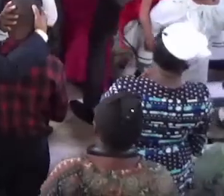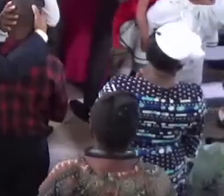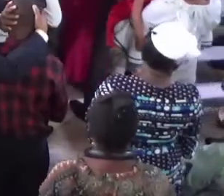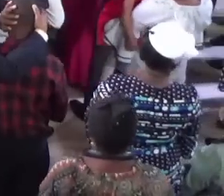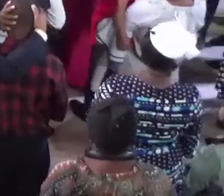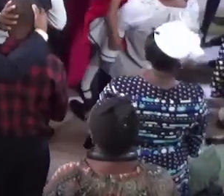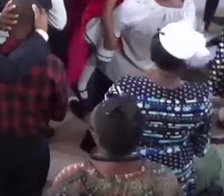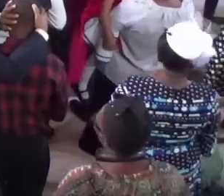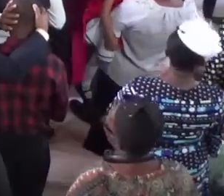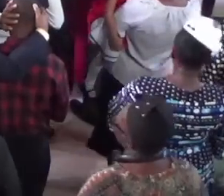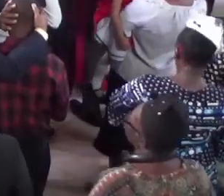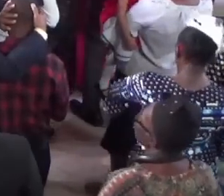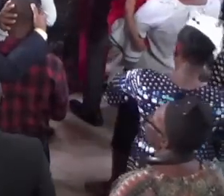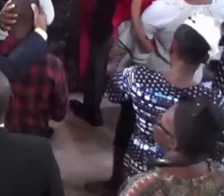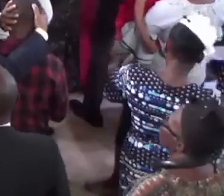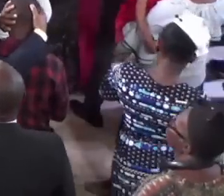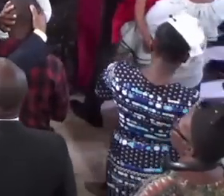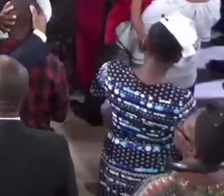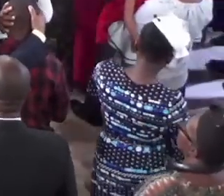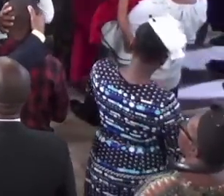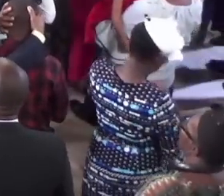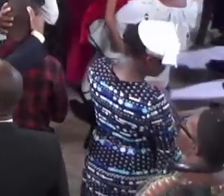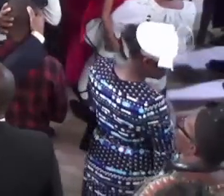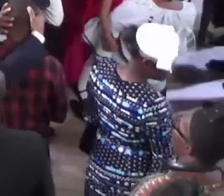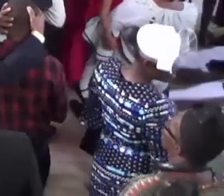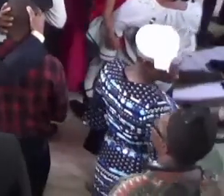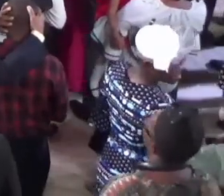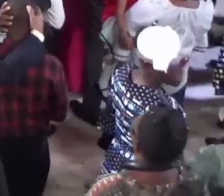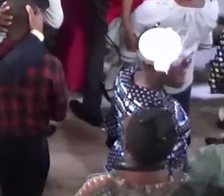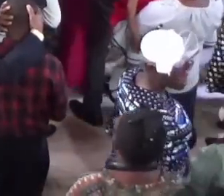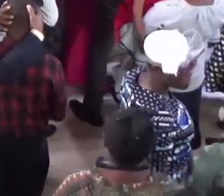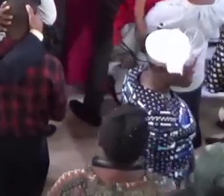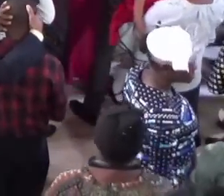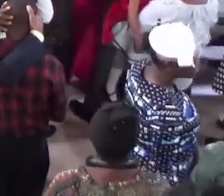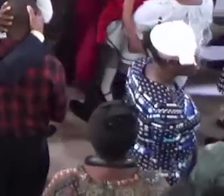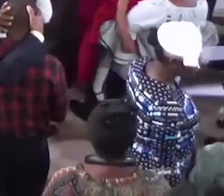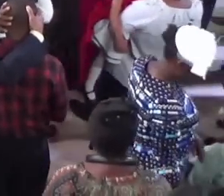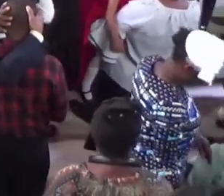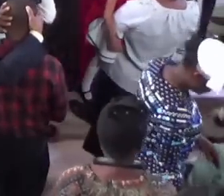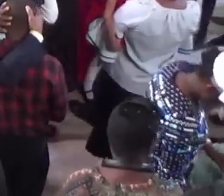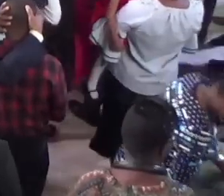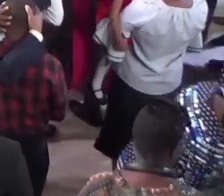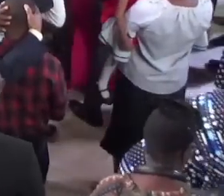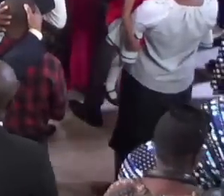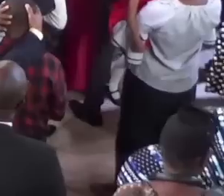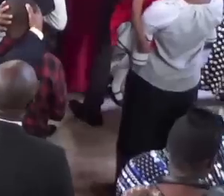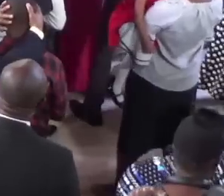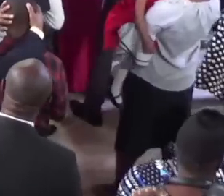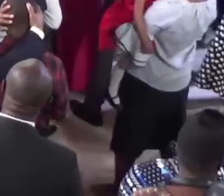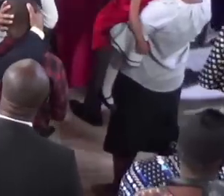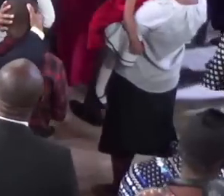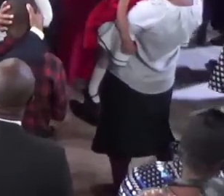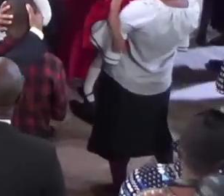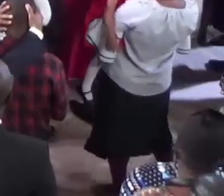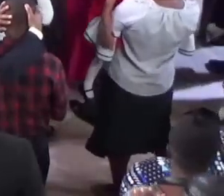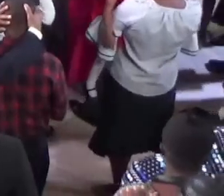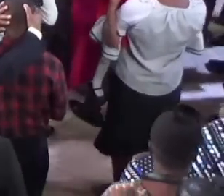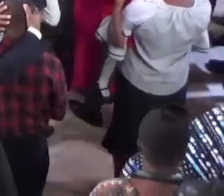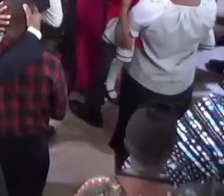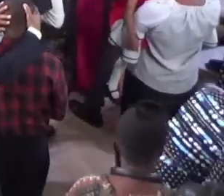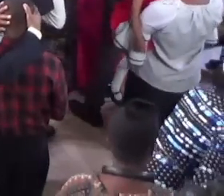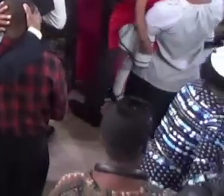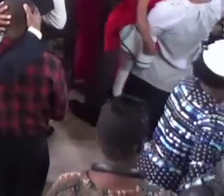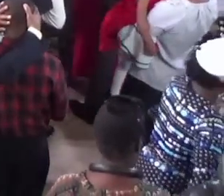yeah. Praise the Lord. Two more times. Oh,